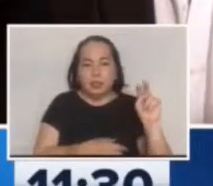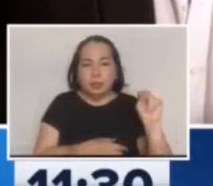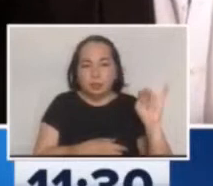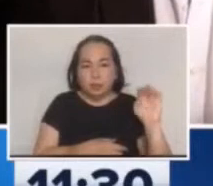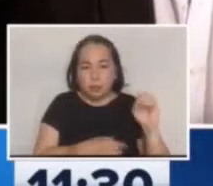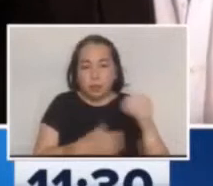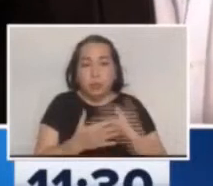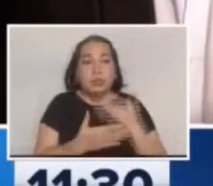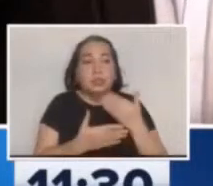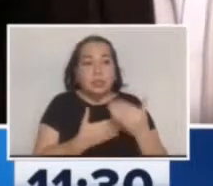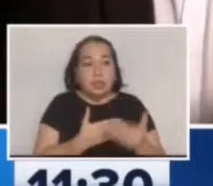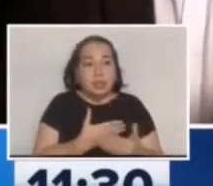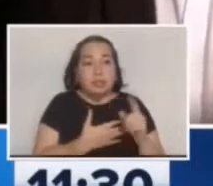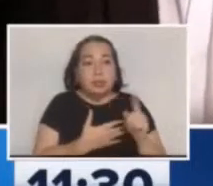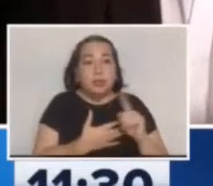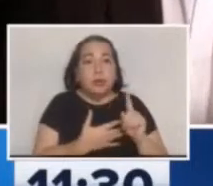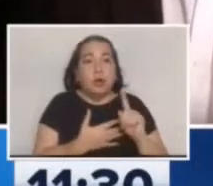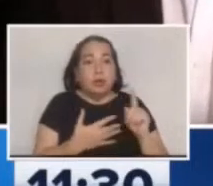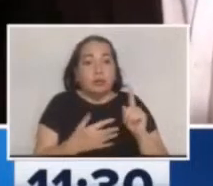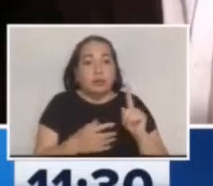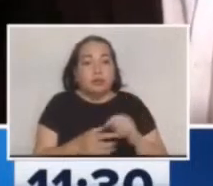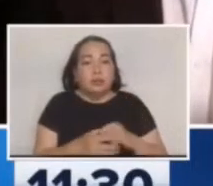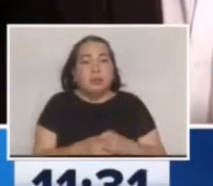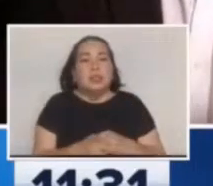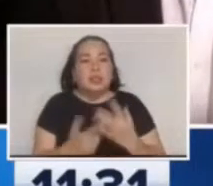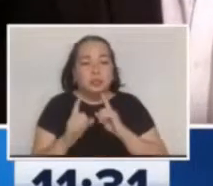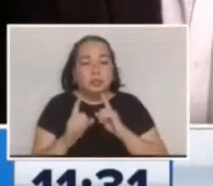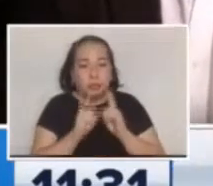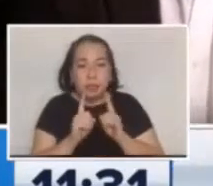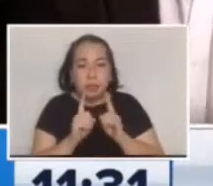sa tanang mga naminaw nato Majong for Buntag. all of those.